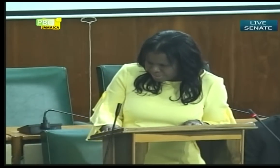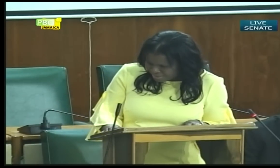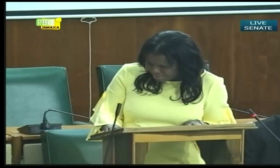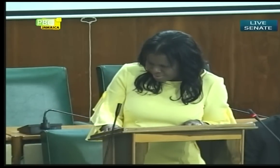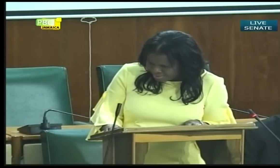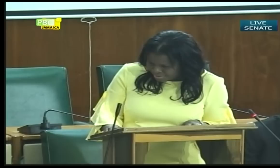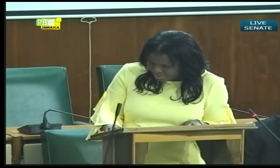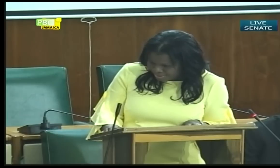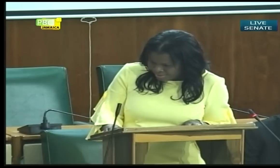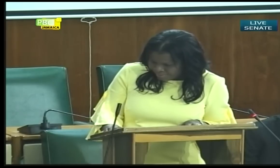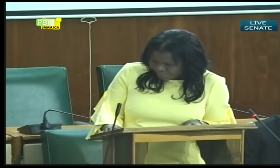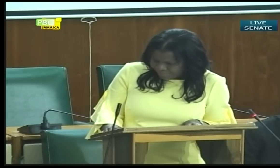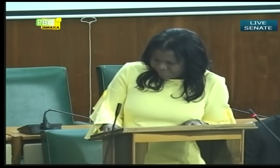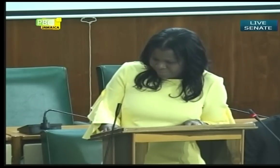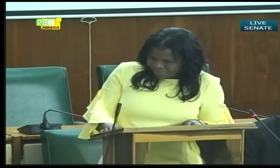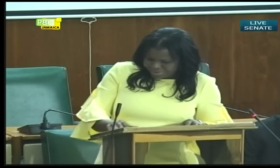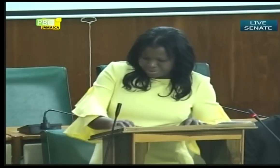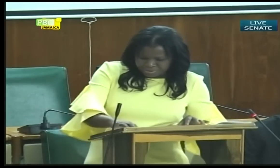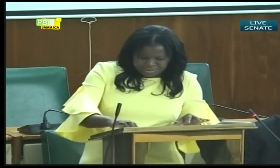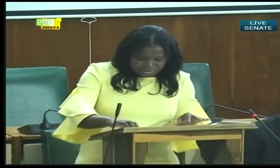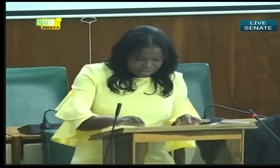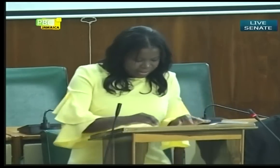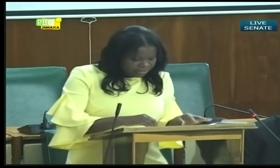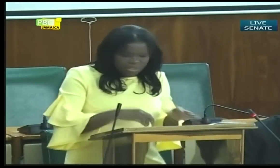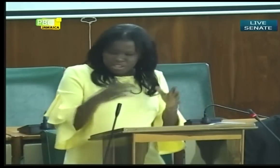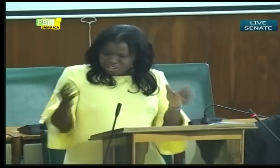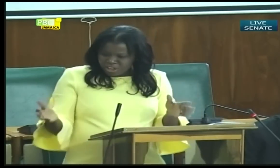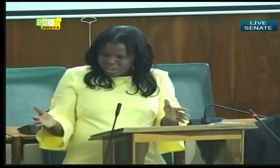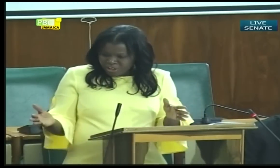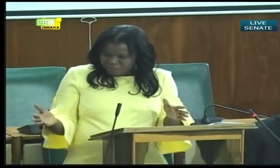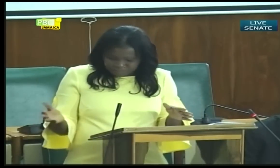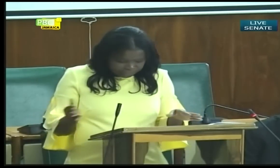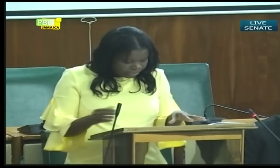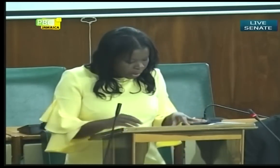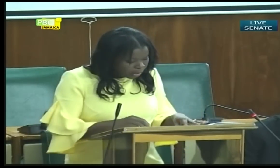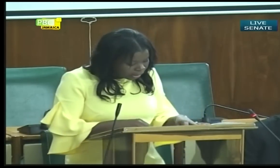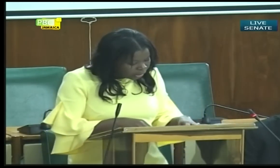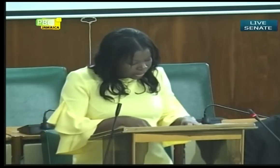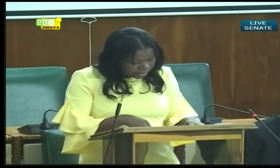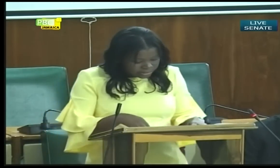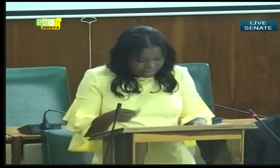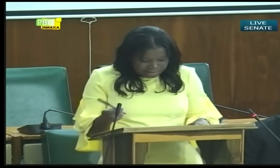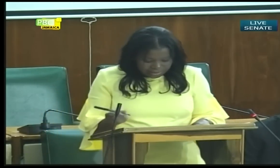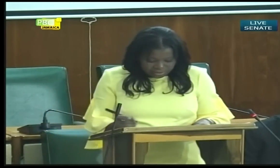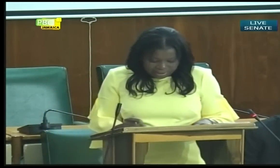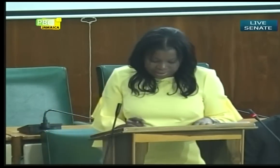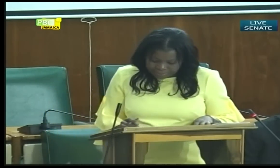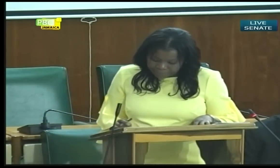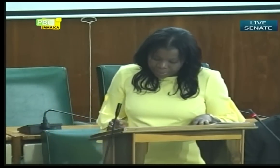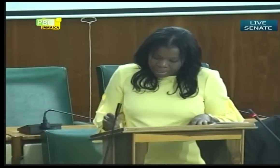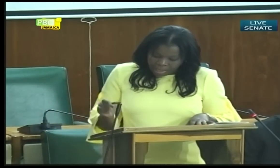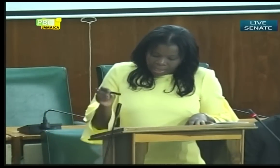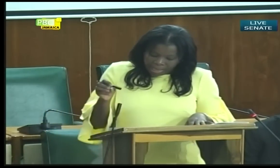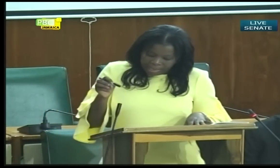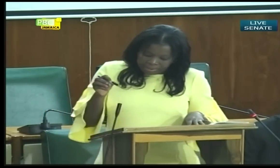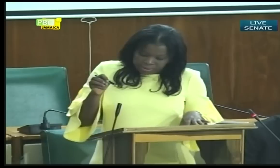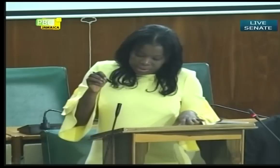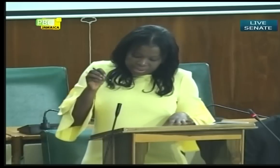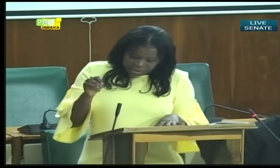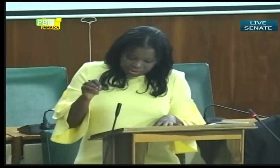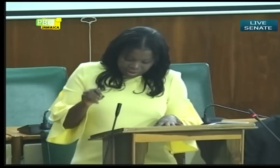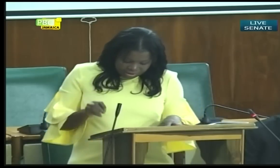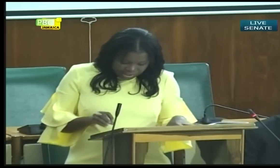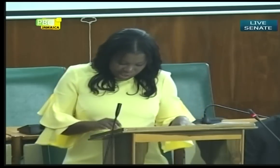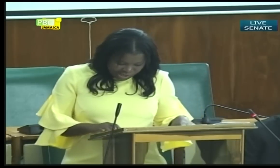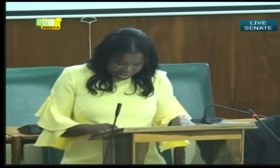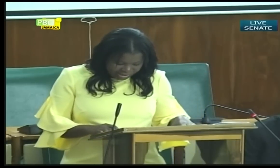people to death still? Them, but we don't carry it out. It's still done, but it's just not done. Okay, so I stand corrected. And the